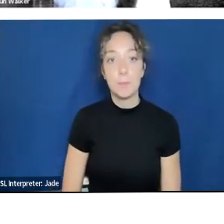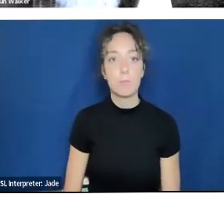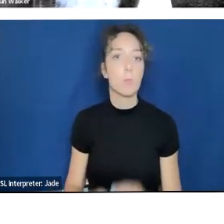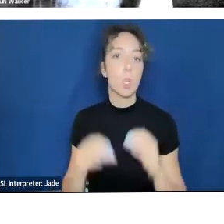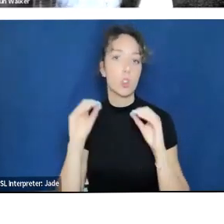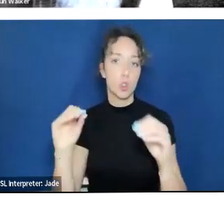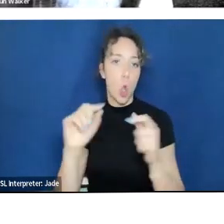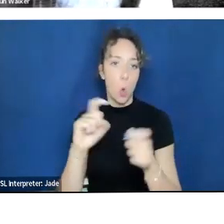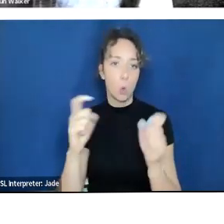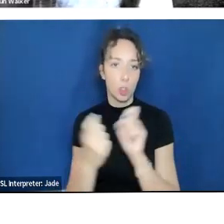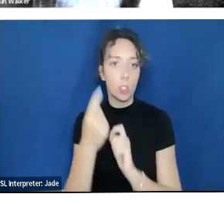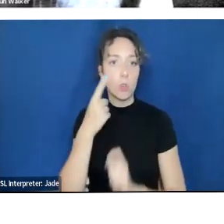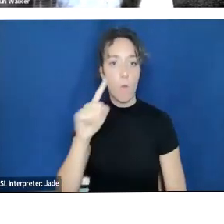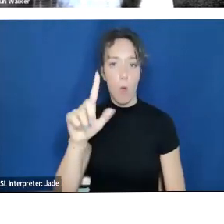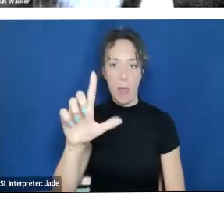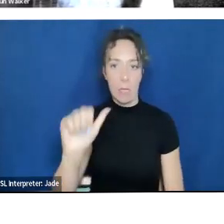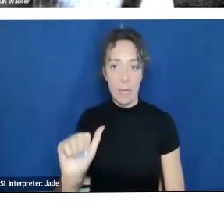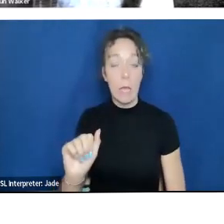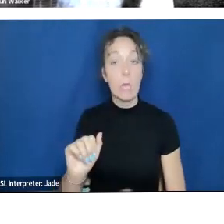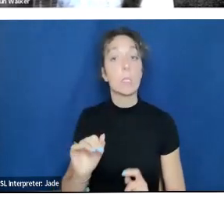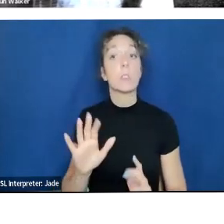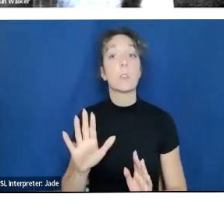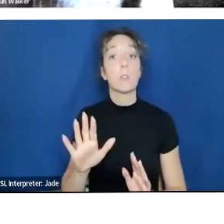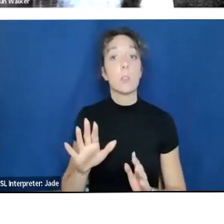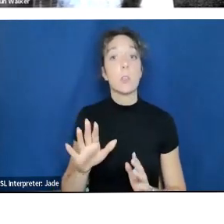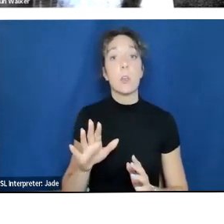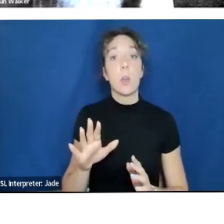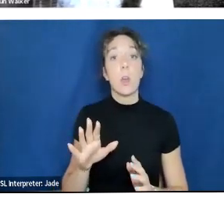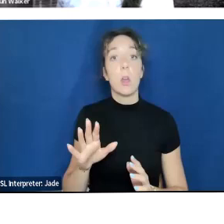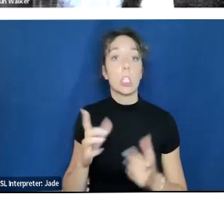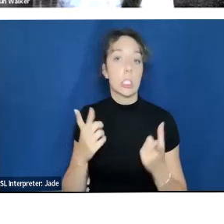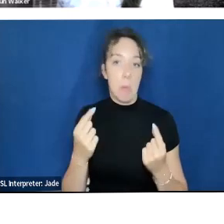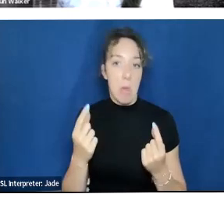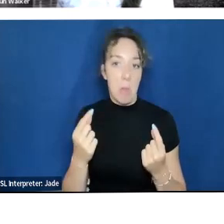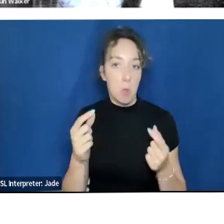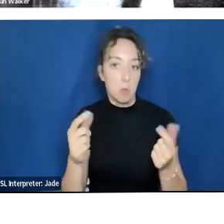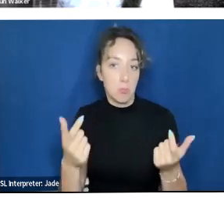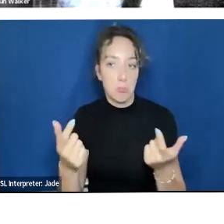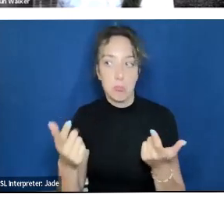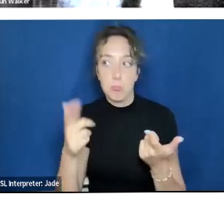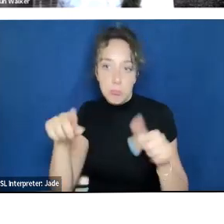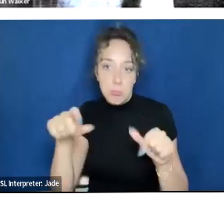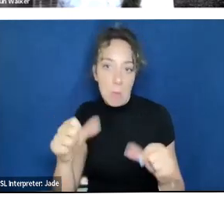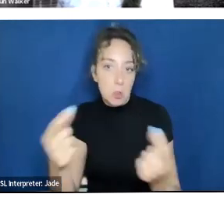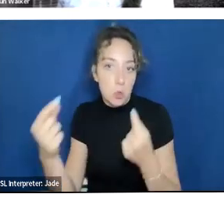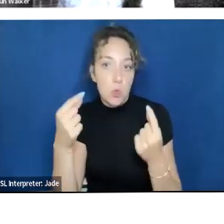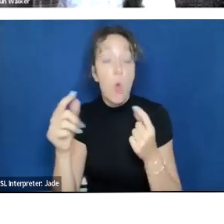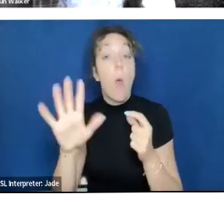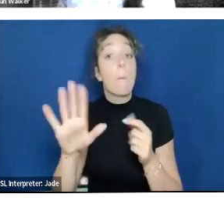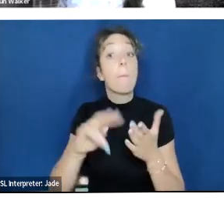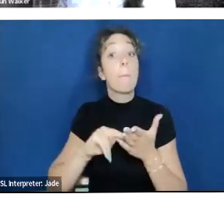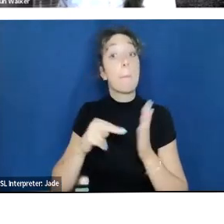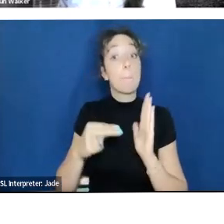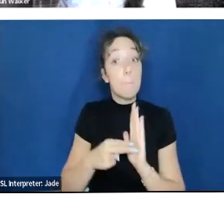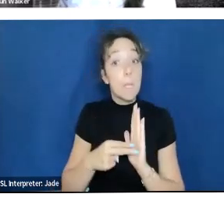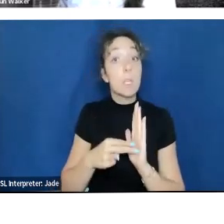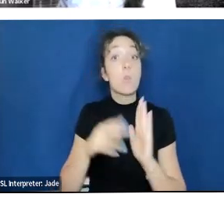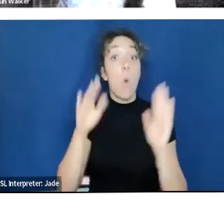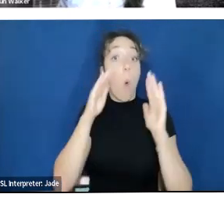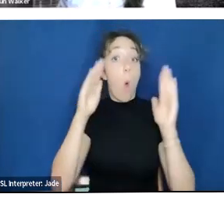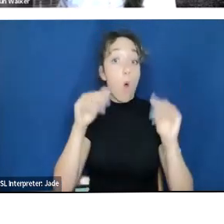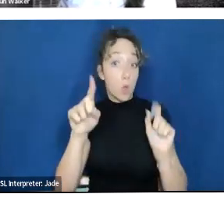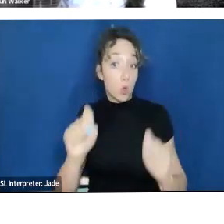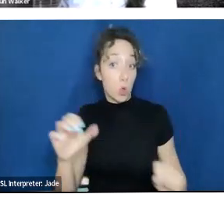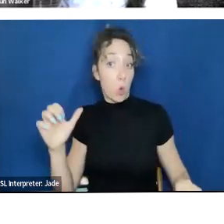changes for the LEAs to be able to do. All this means is that you can get back. Hopefully, our return